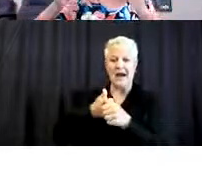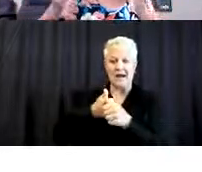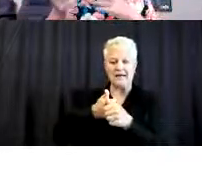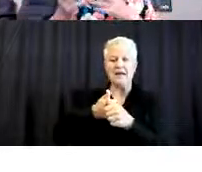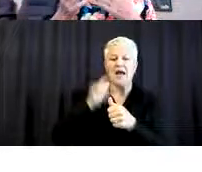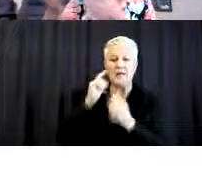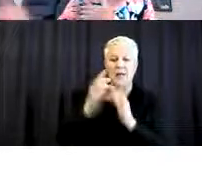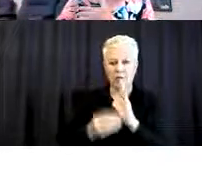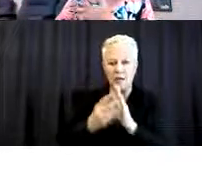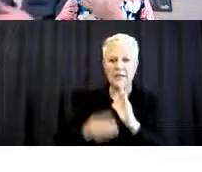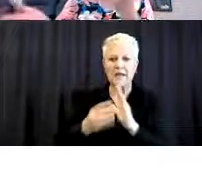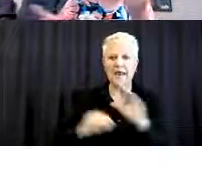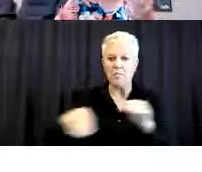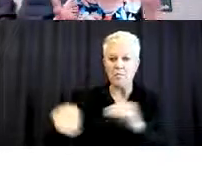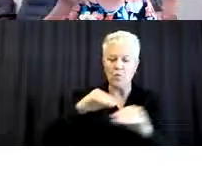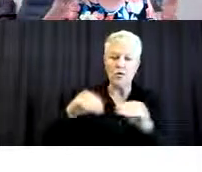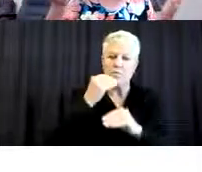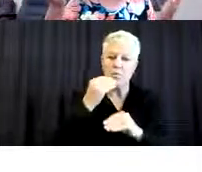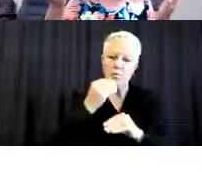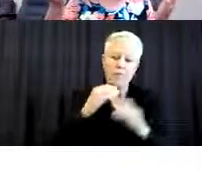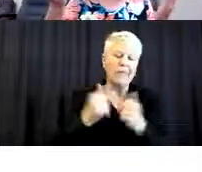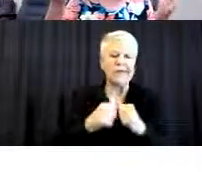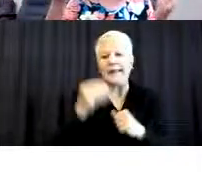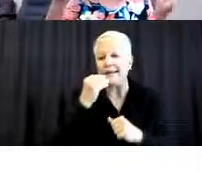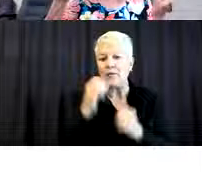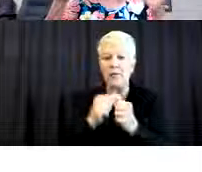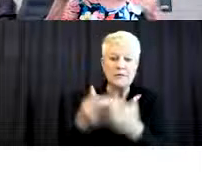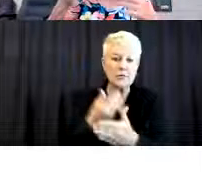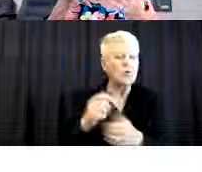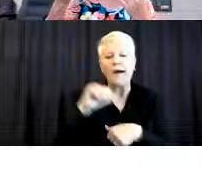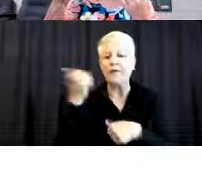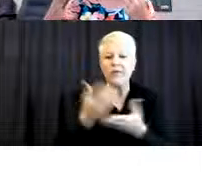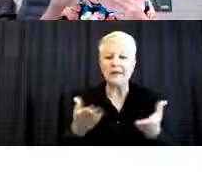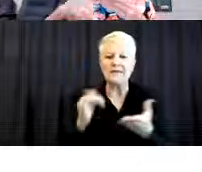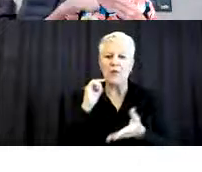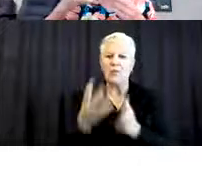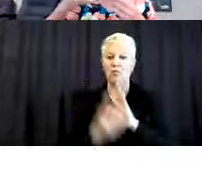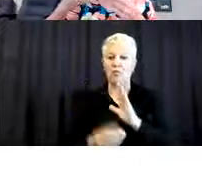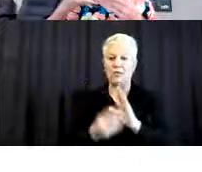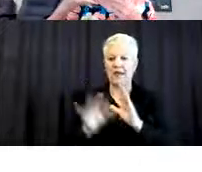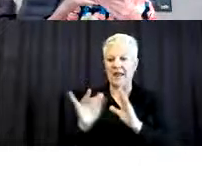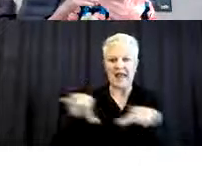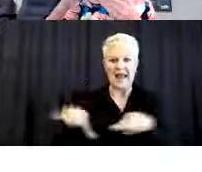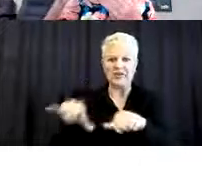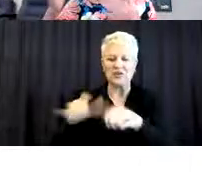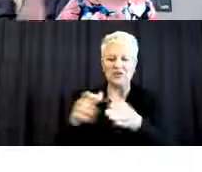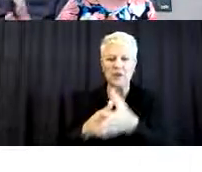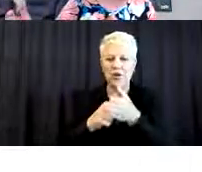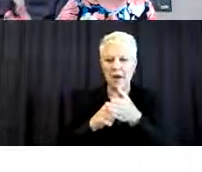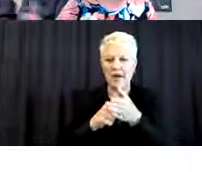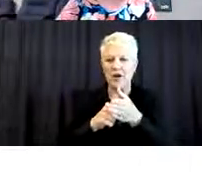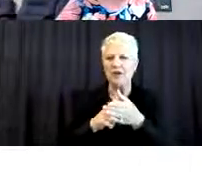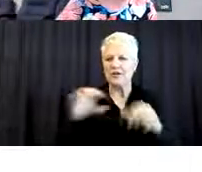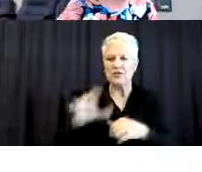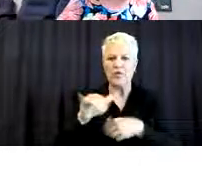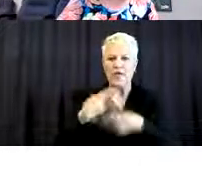replicate the motor movement, including eating with a spoon or various other things that would replicate the action that is required to do